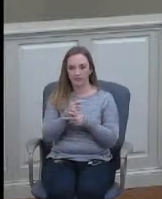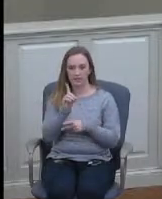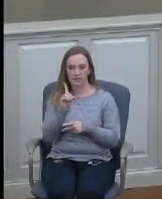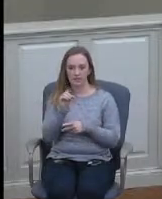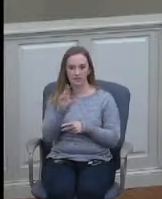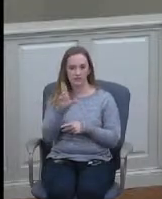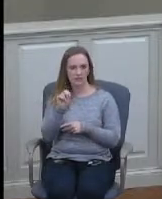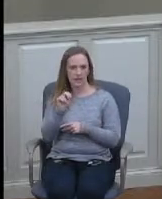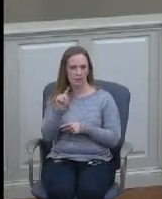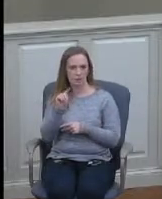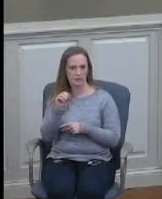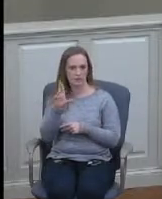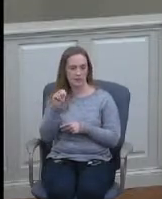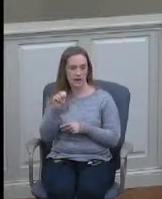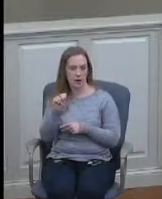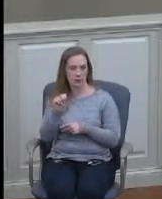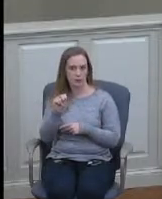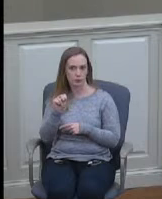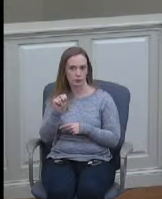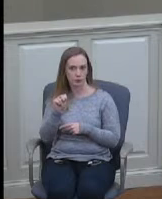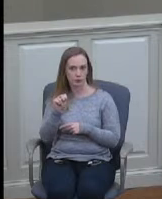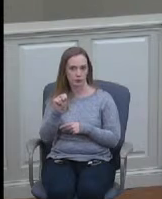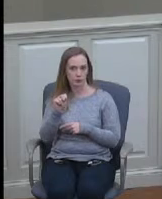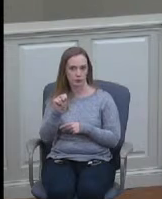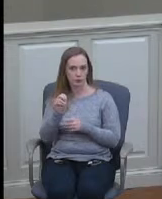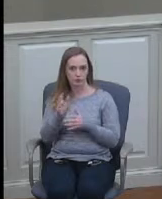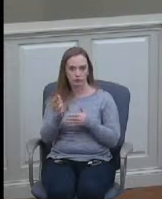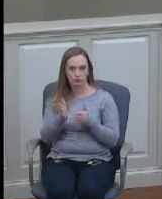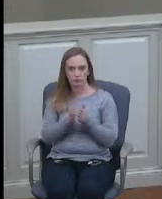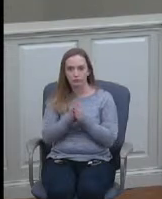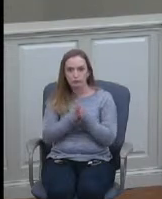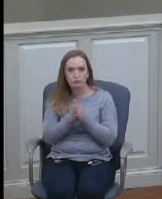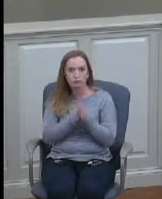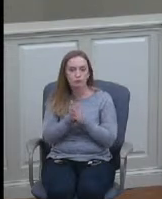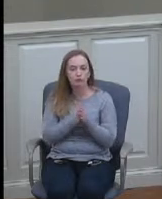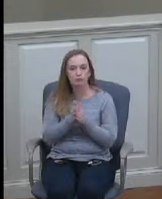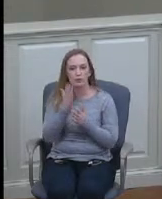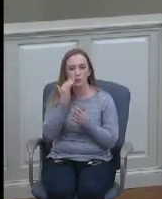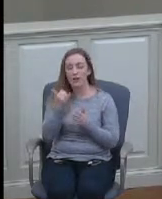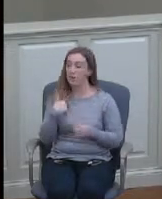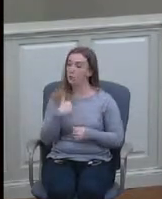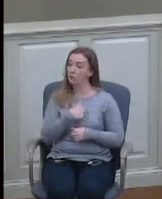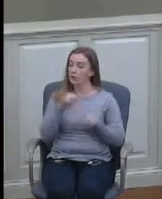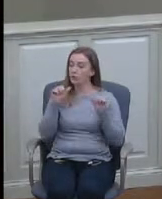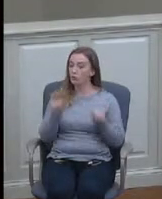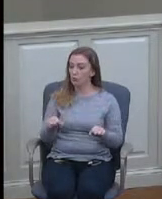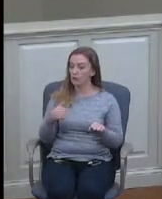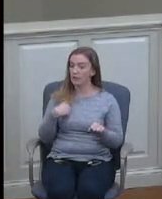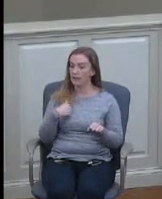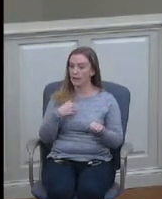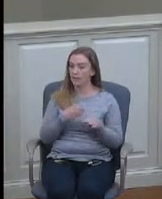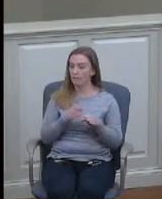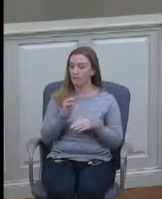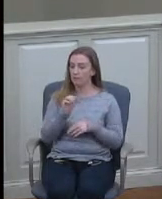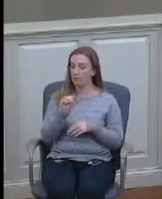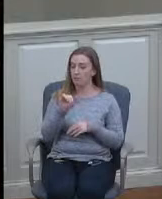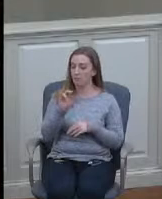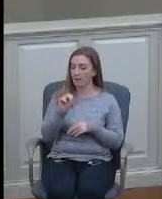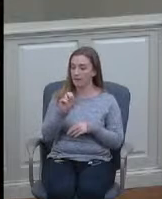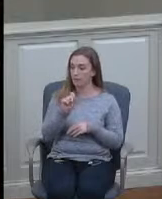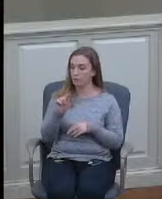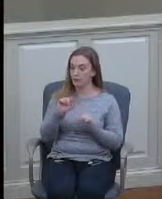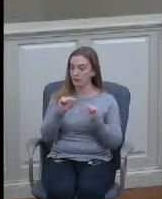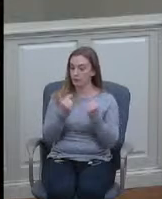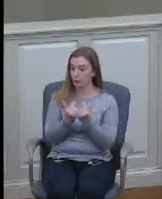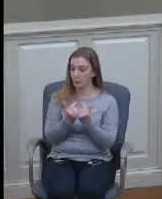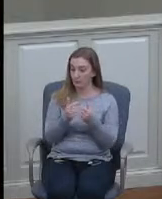vital? We why could. do that? We could just have a Main Street group, a group of local people concerned. However,